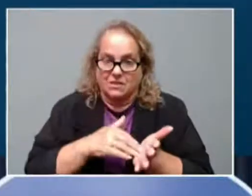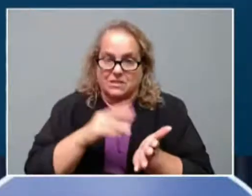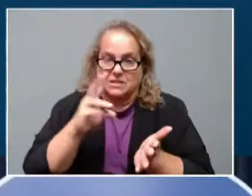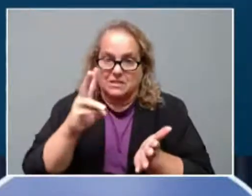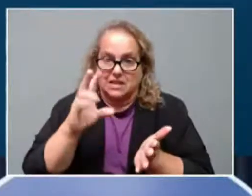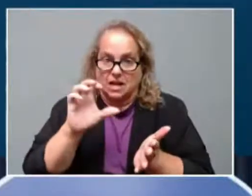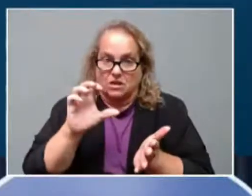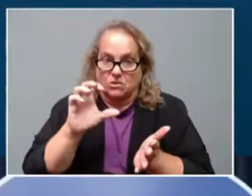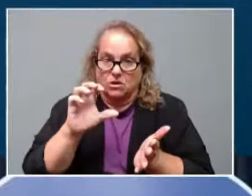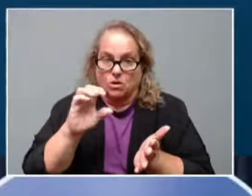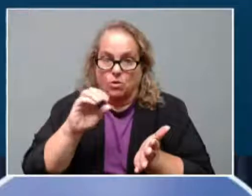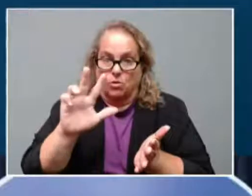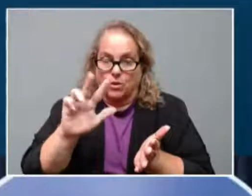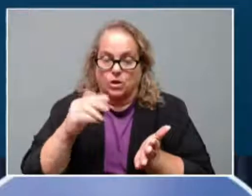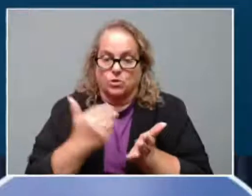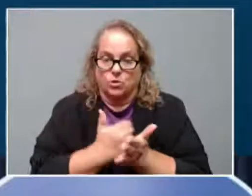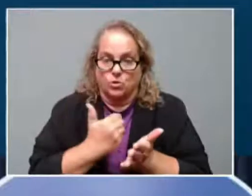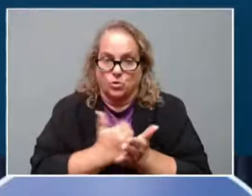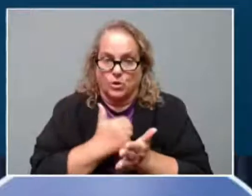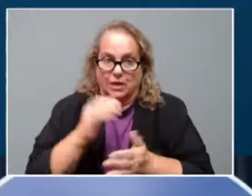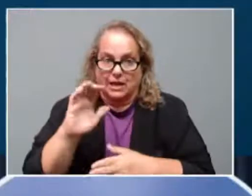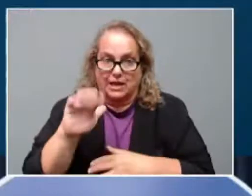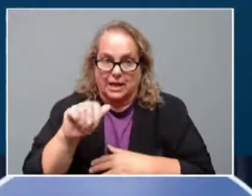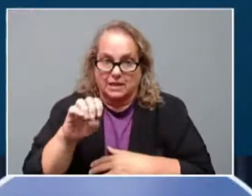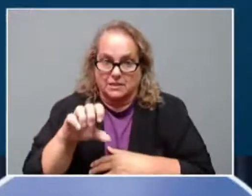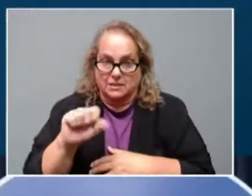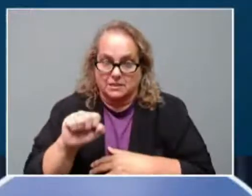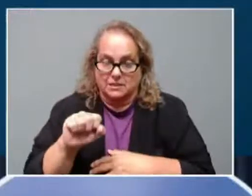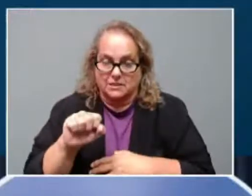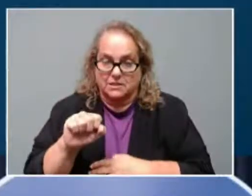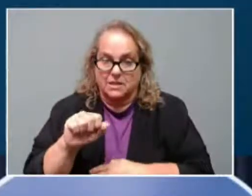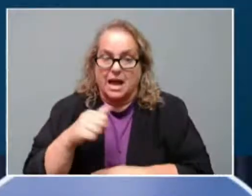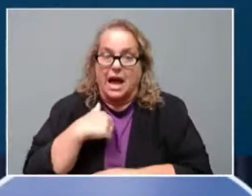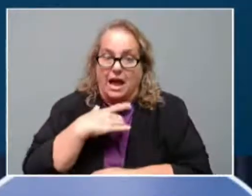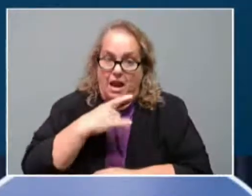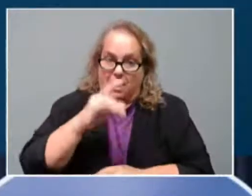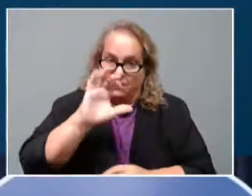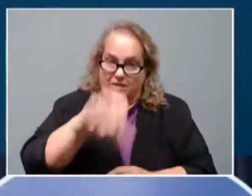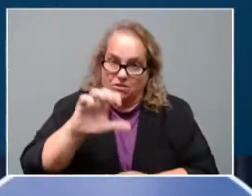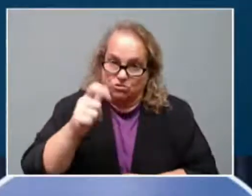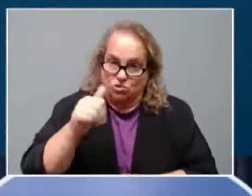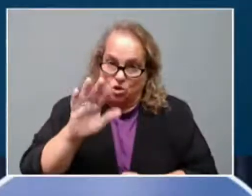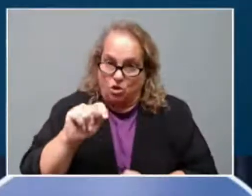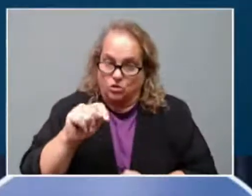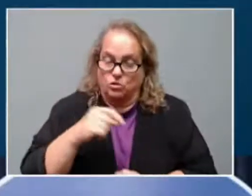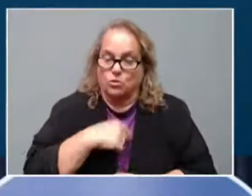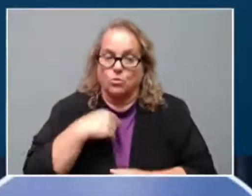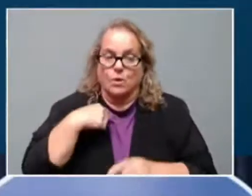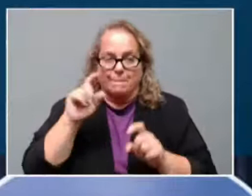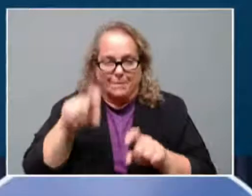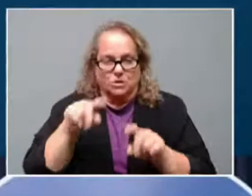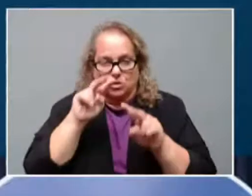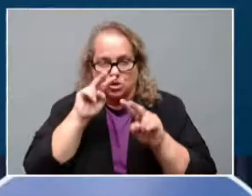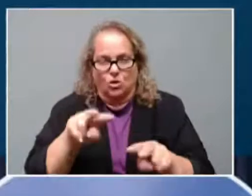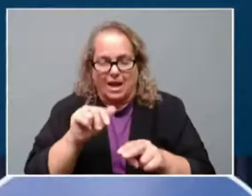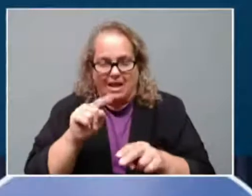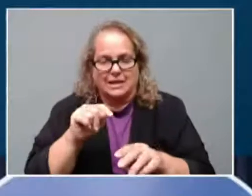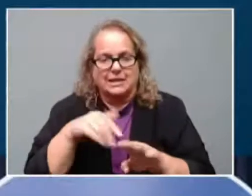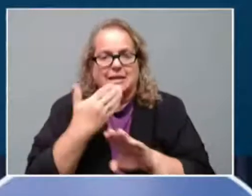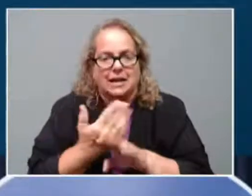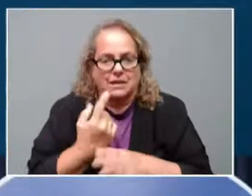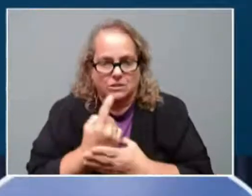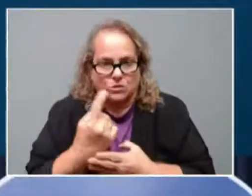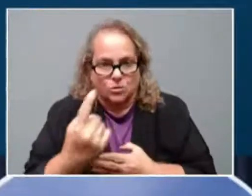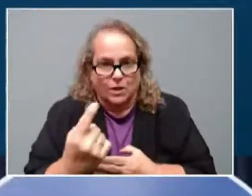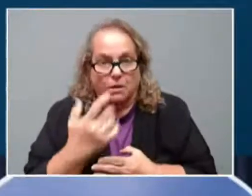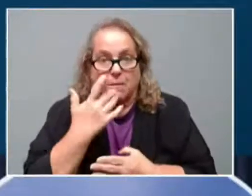8,603 new cases. I really like this chart. We need to really look at next week because the week